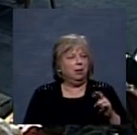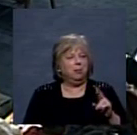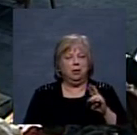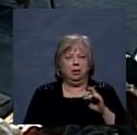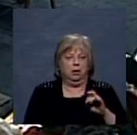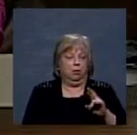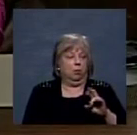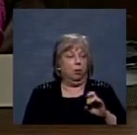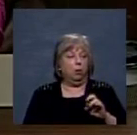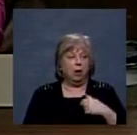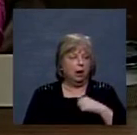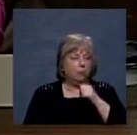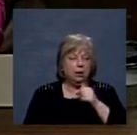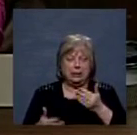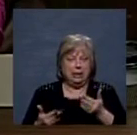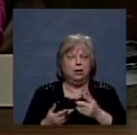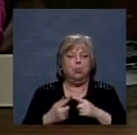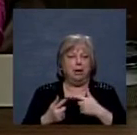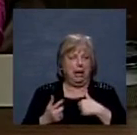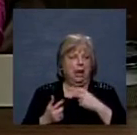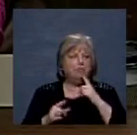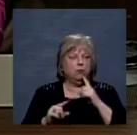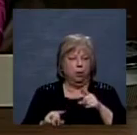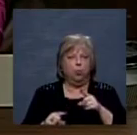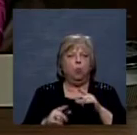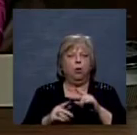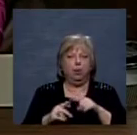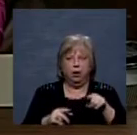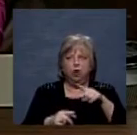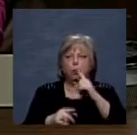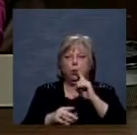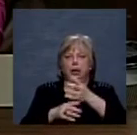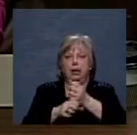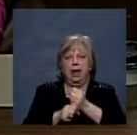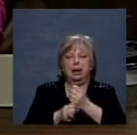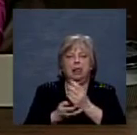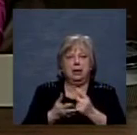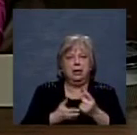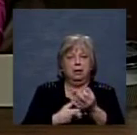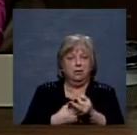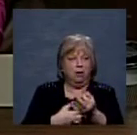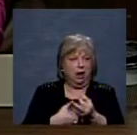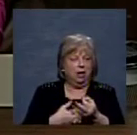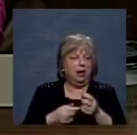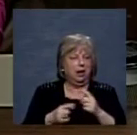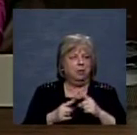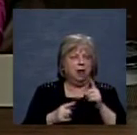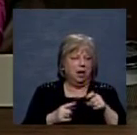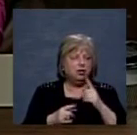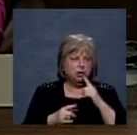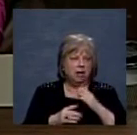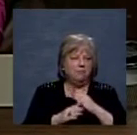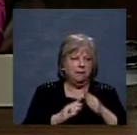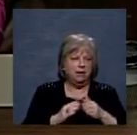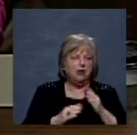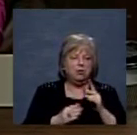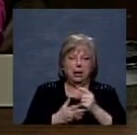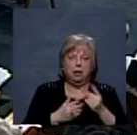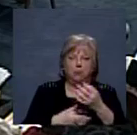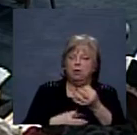but I do have a report that's coming to you all, I think, next Friday that we'll share. But I should have it completed by next Friday.